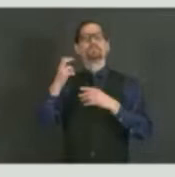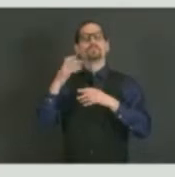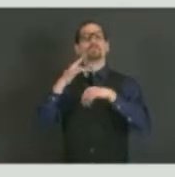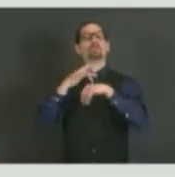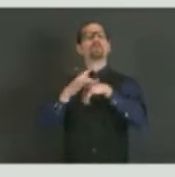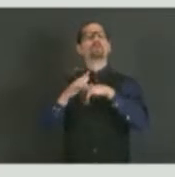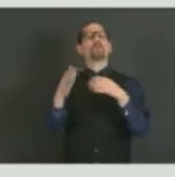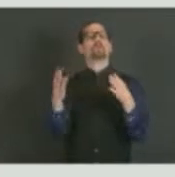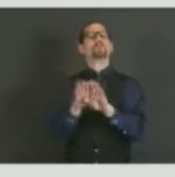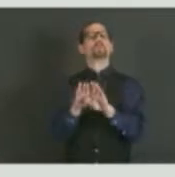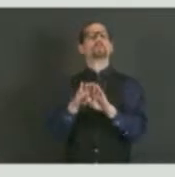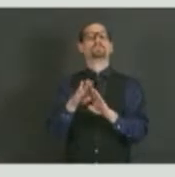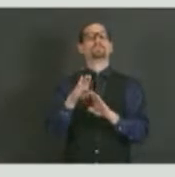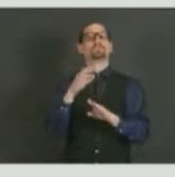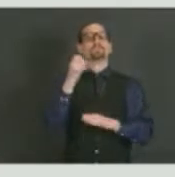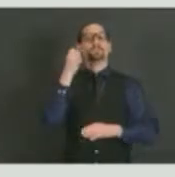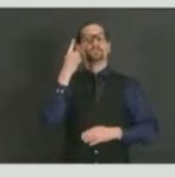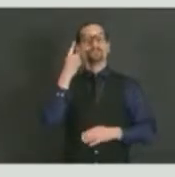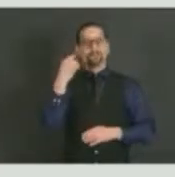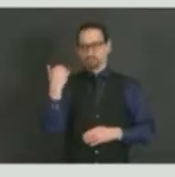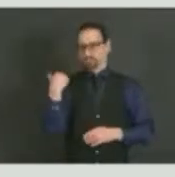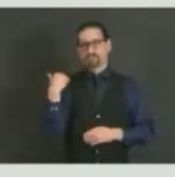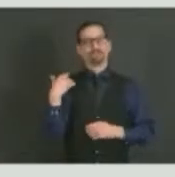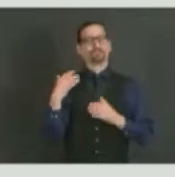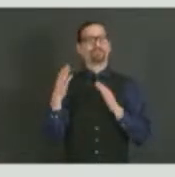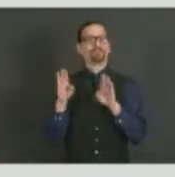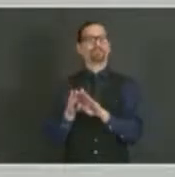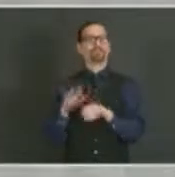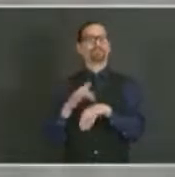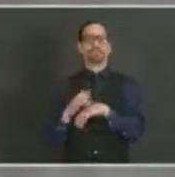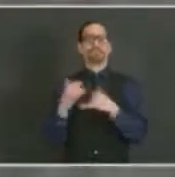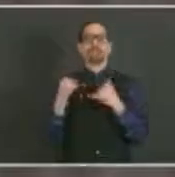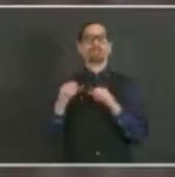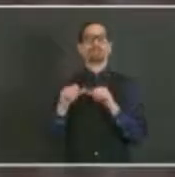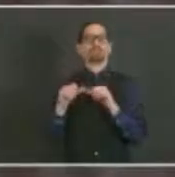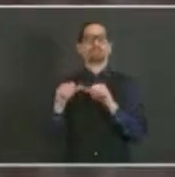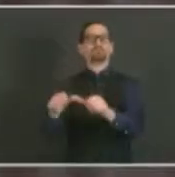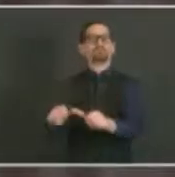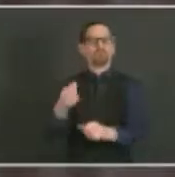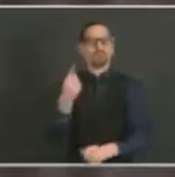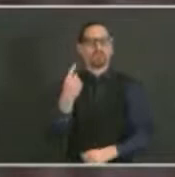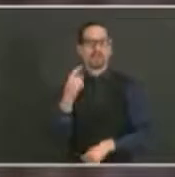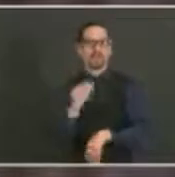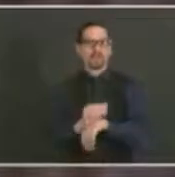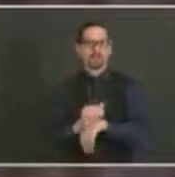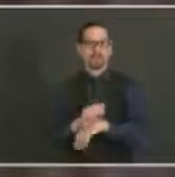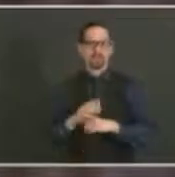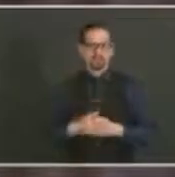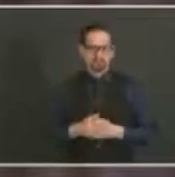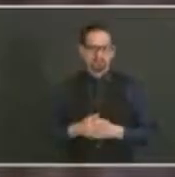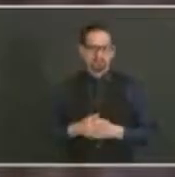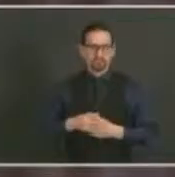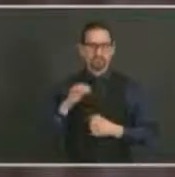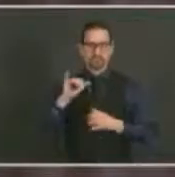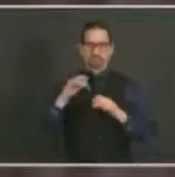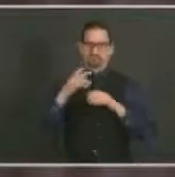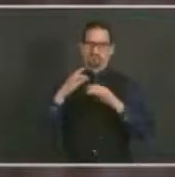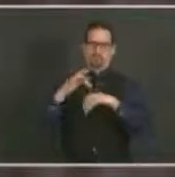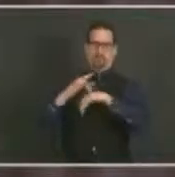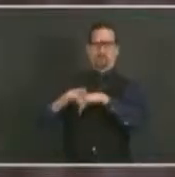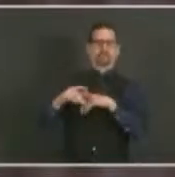11 p.m. 11 p.m., as you may recall, is the early closure time that